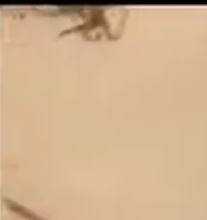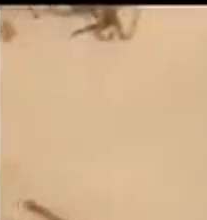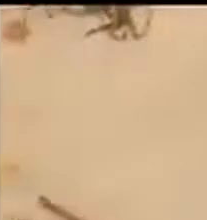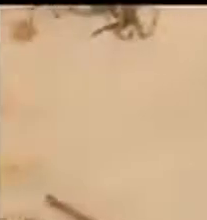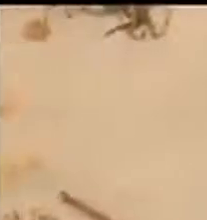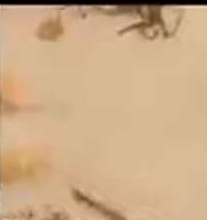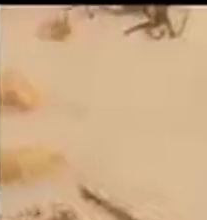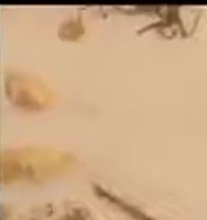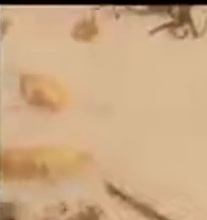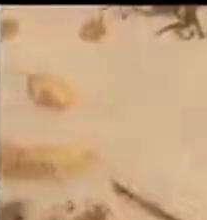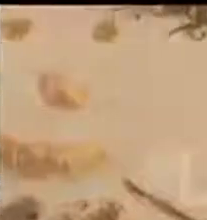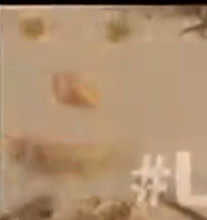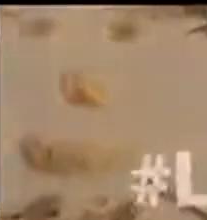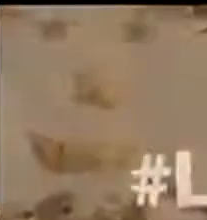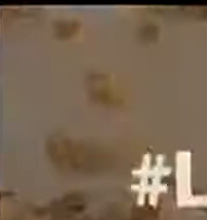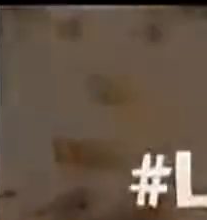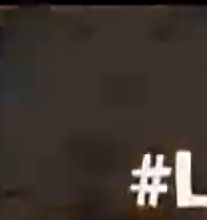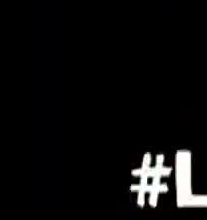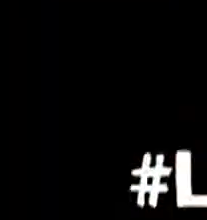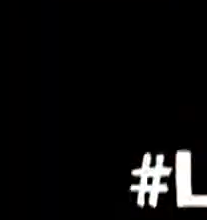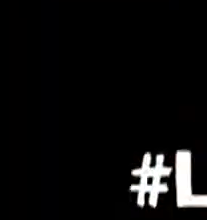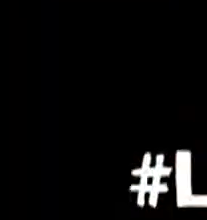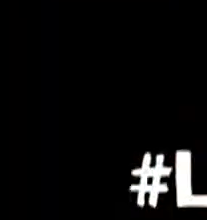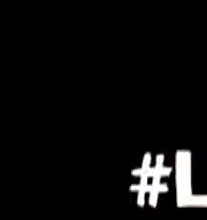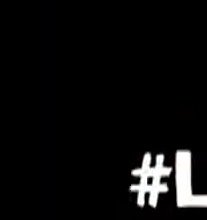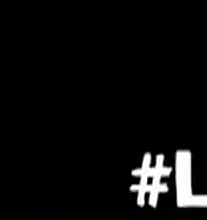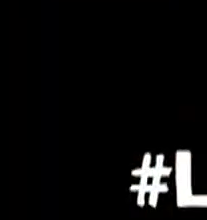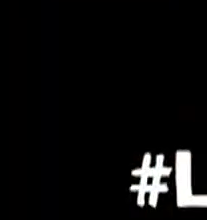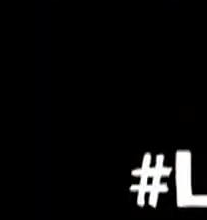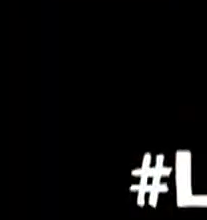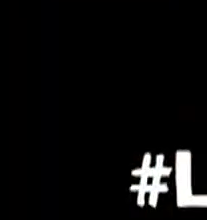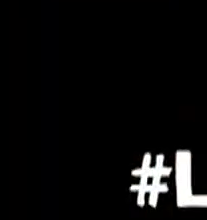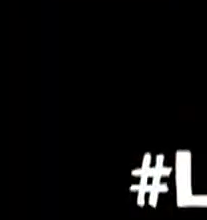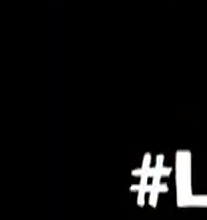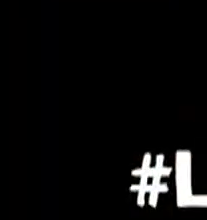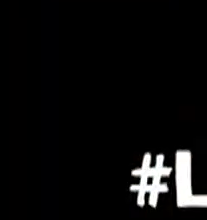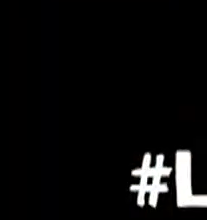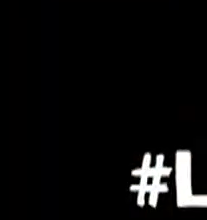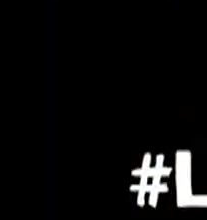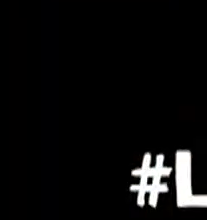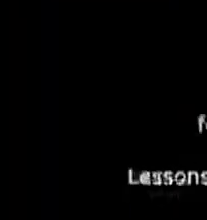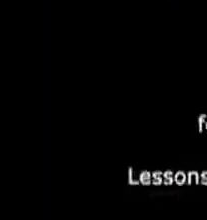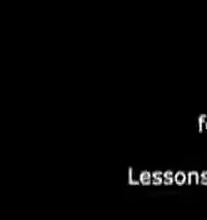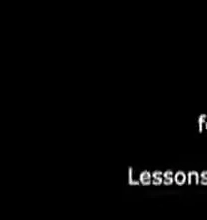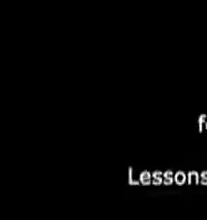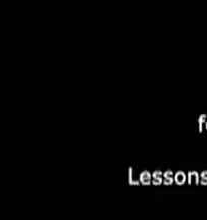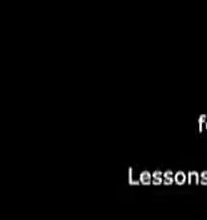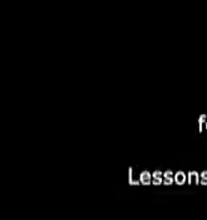have. Learn on one. Invite learning in.